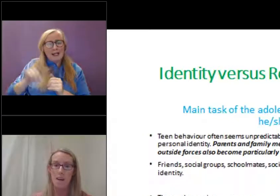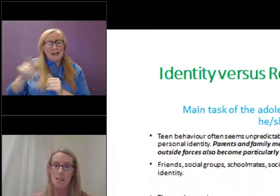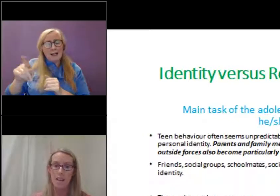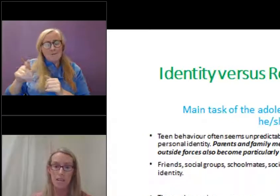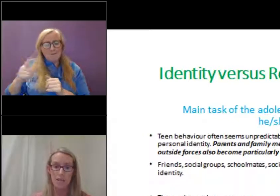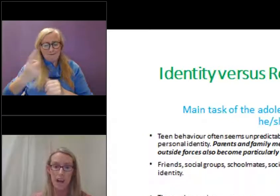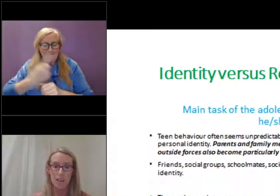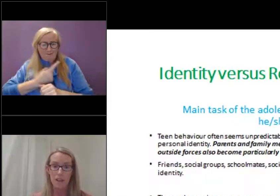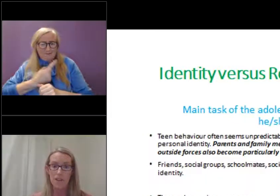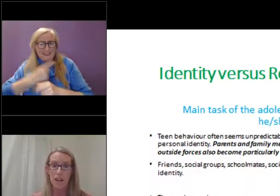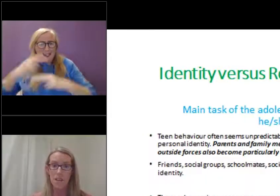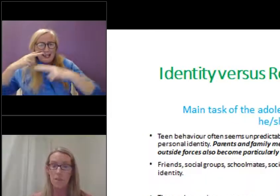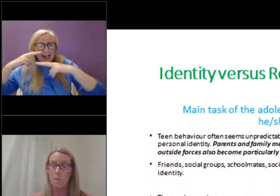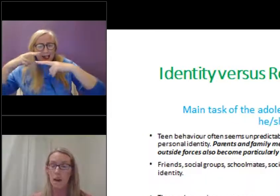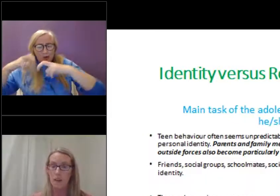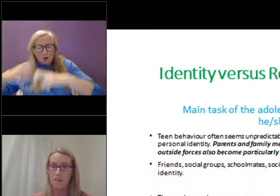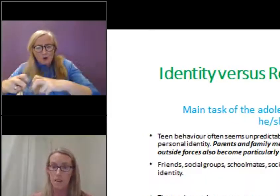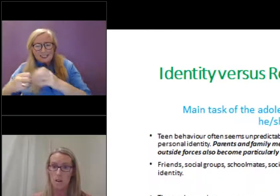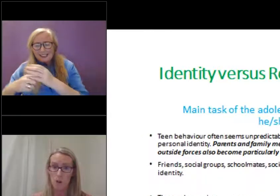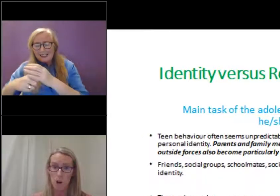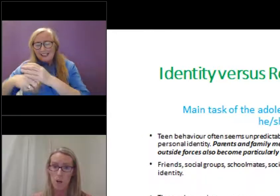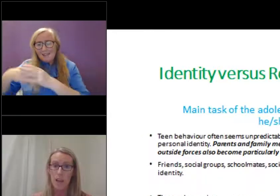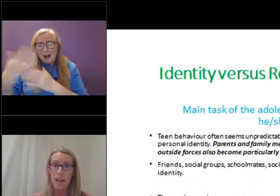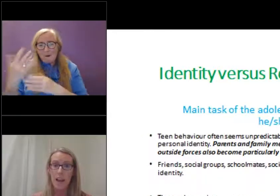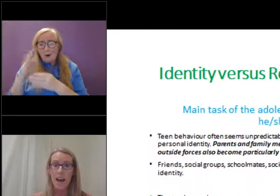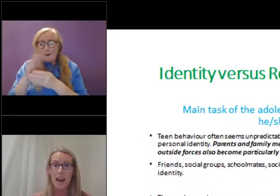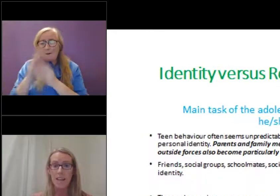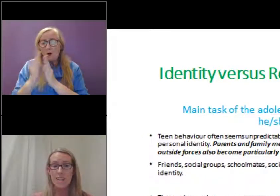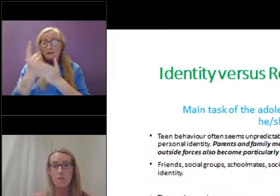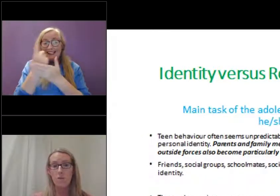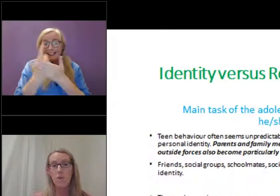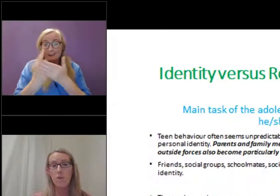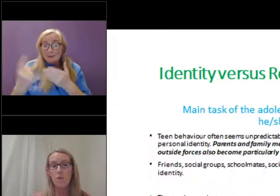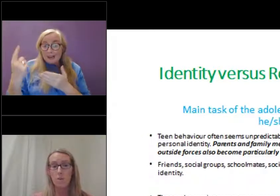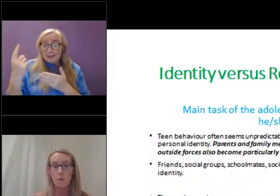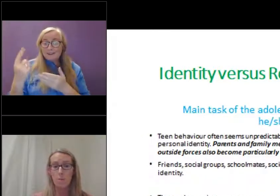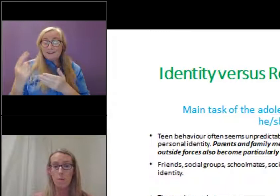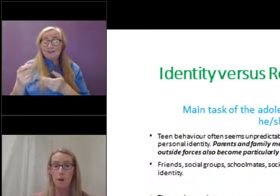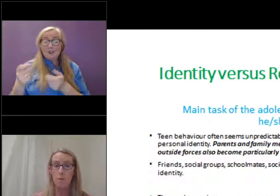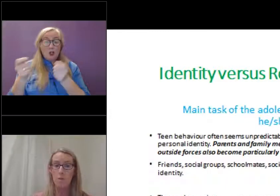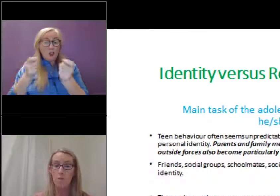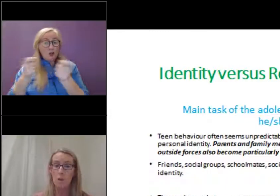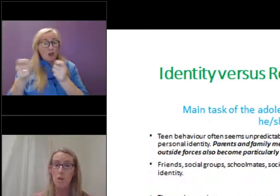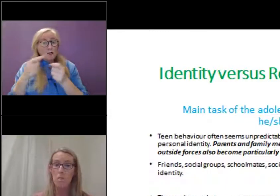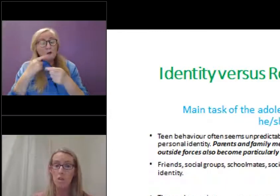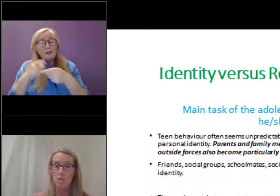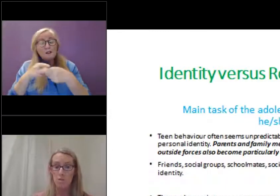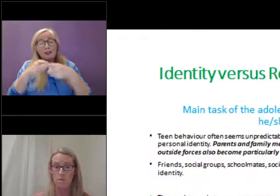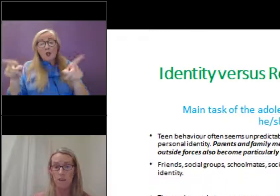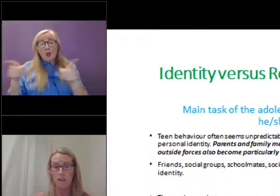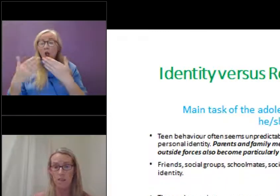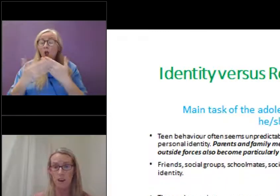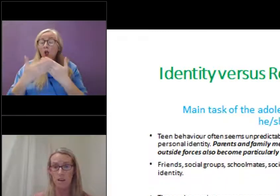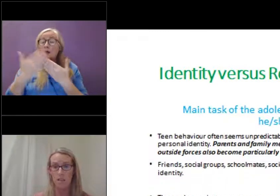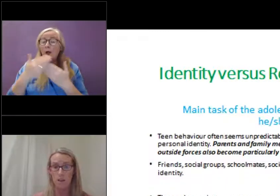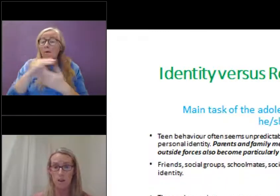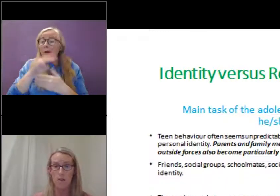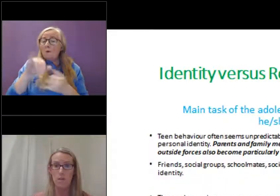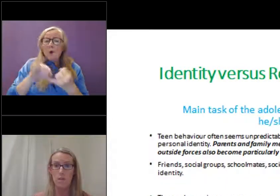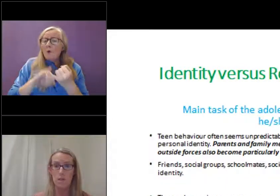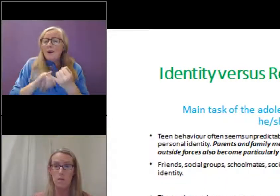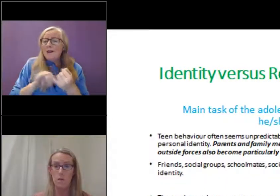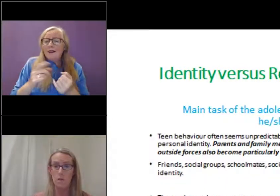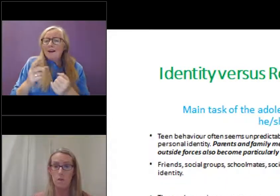form a strong sense of self and a feeling of independence and control. And he says for other young people maybe who don't receive that kind